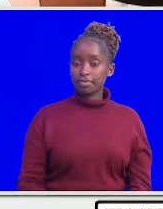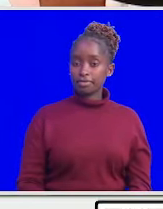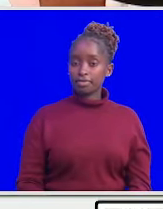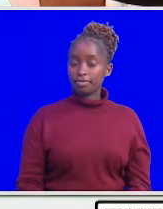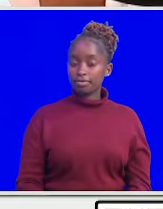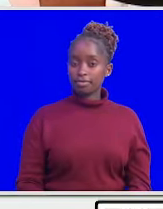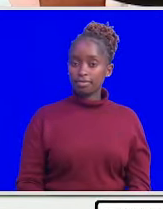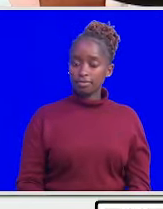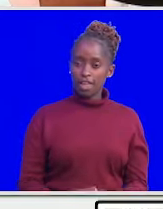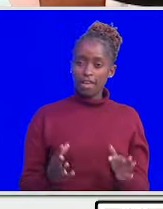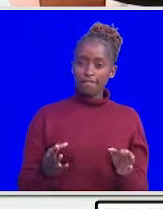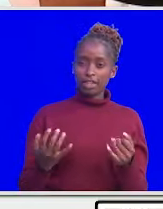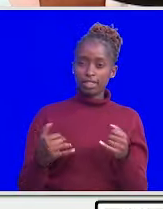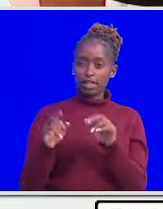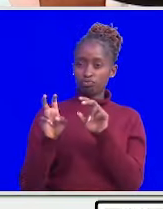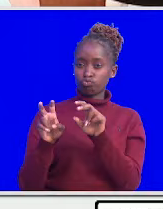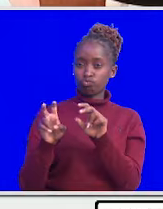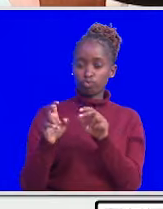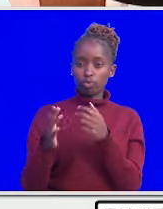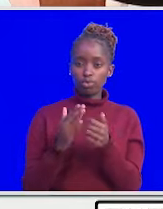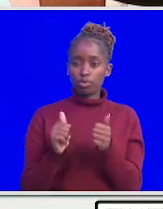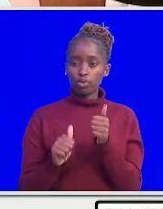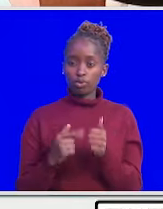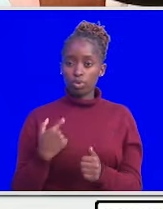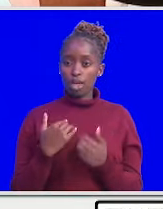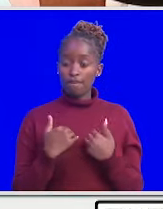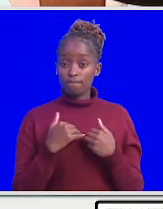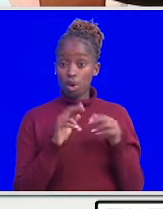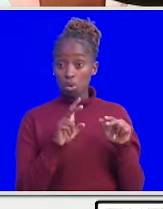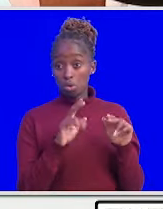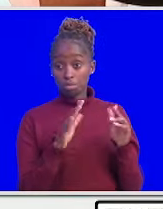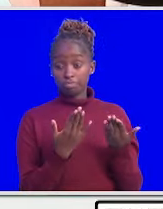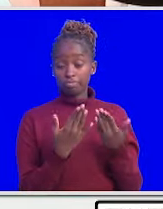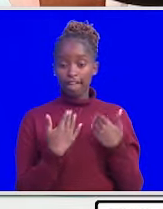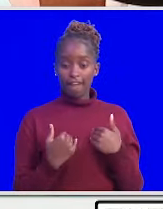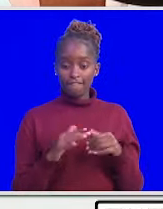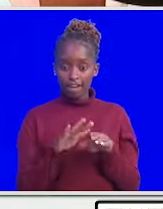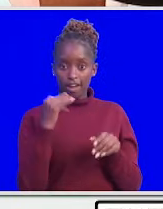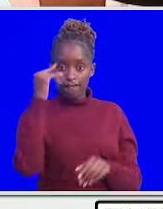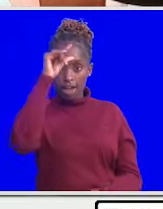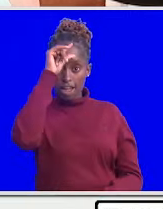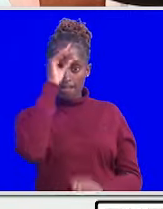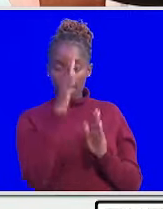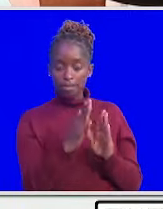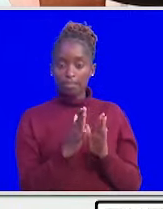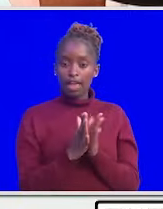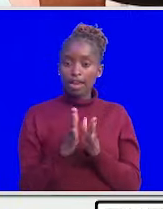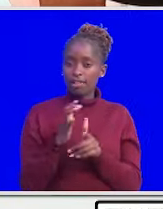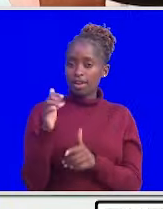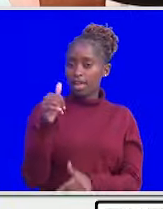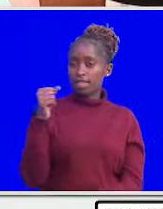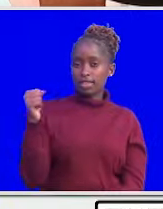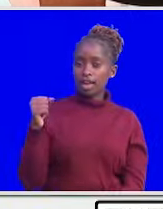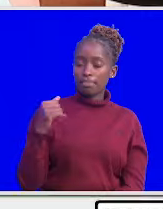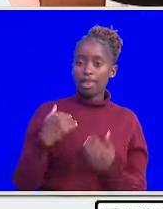If you look at that note, the one that you now have, you'll see that there's a space for the governor and a space